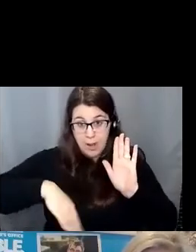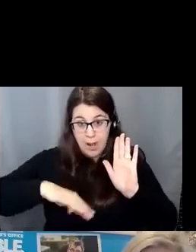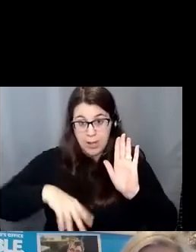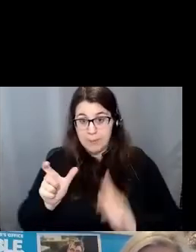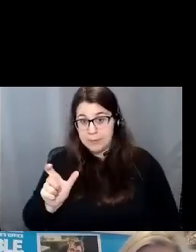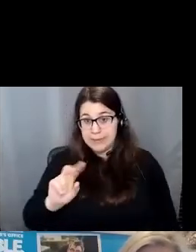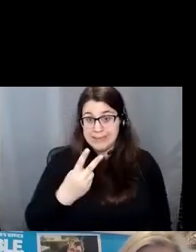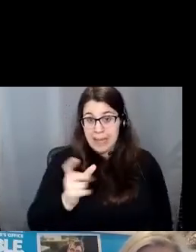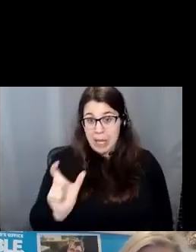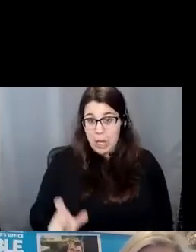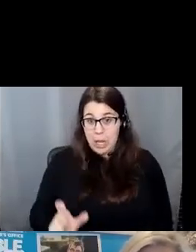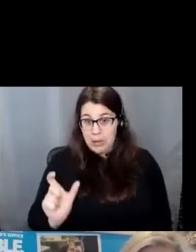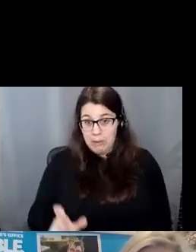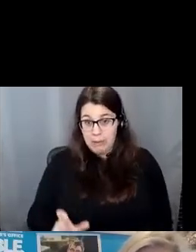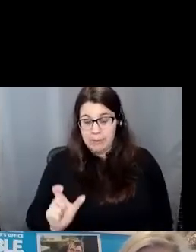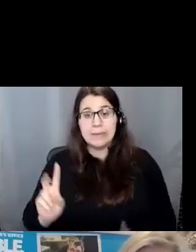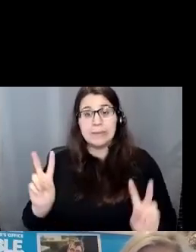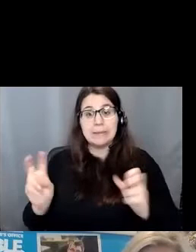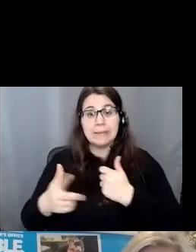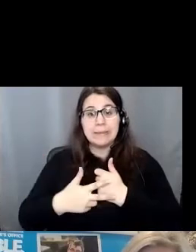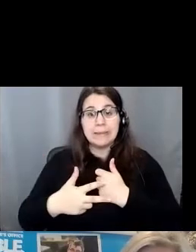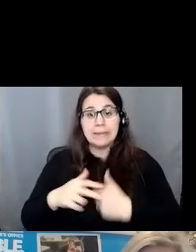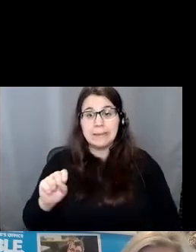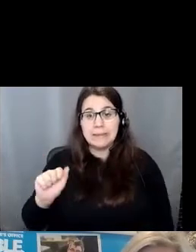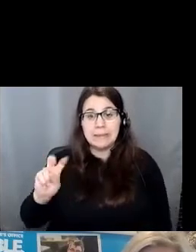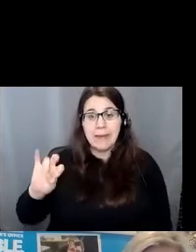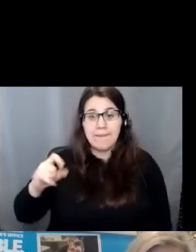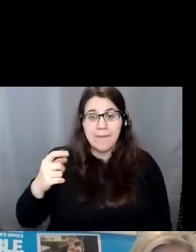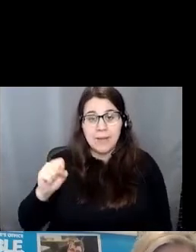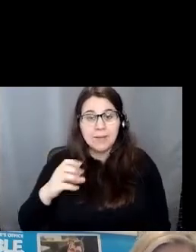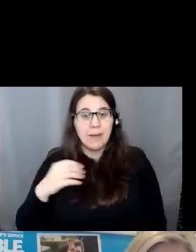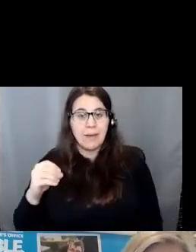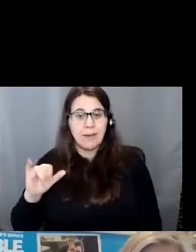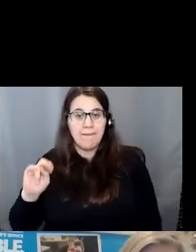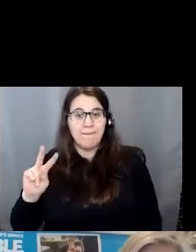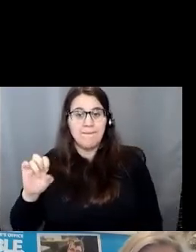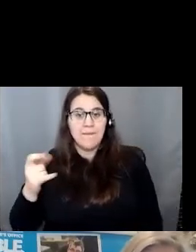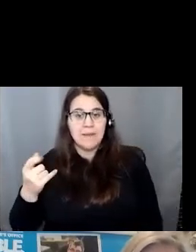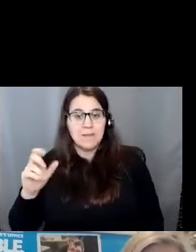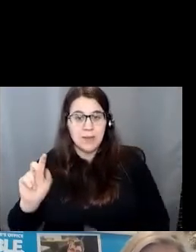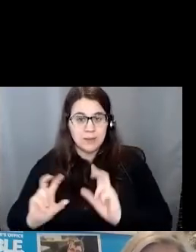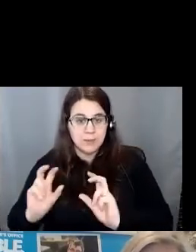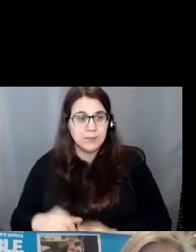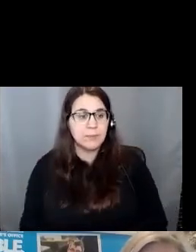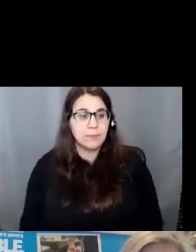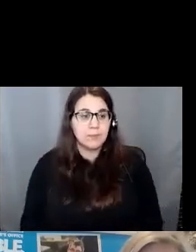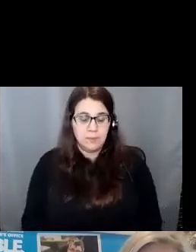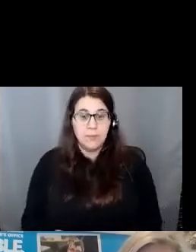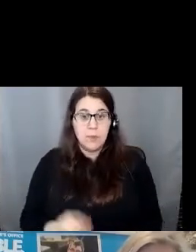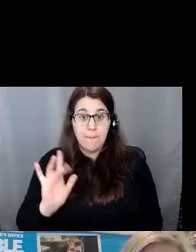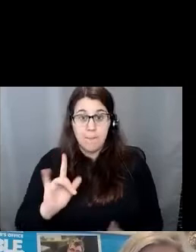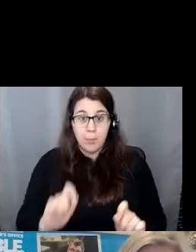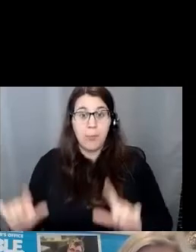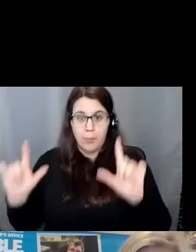Investments. When you click on that, it takes you to a full page where the investment options, there's more detailed